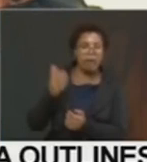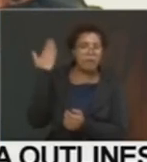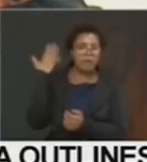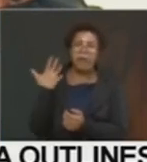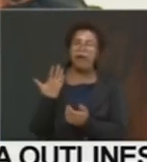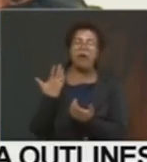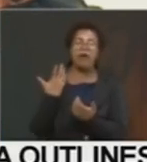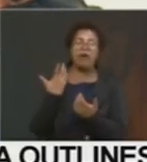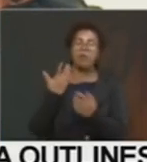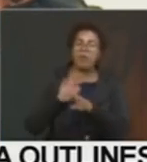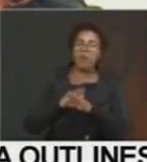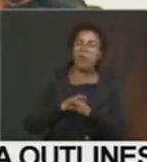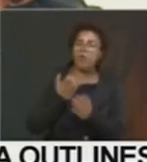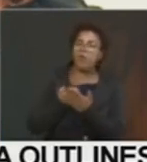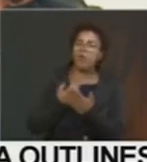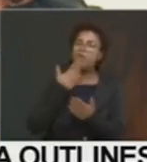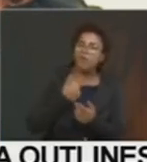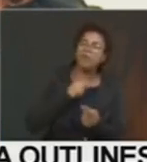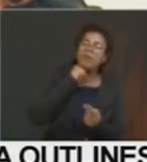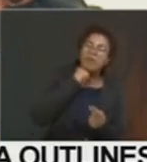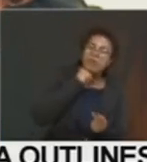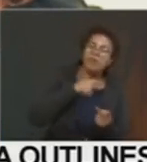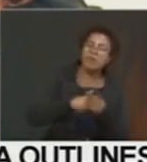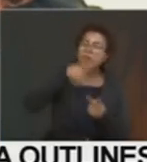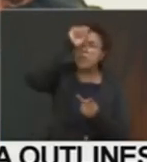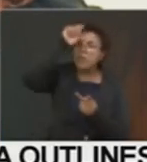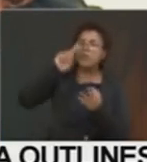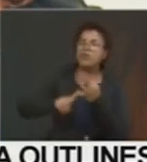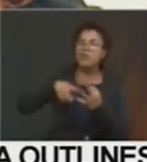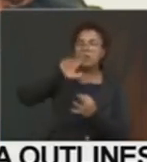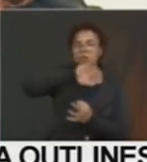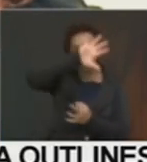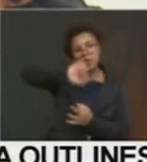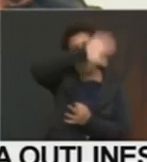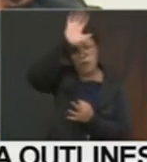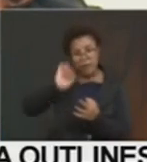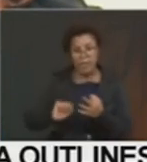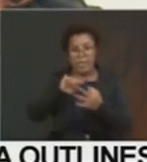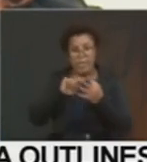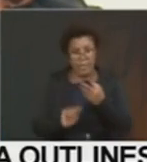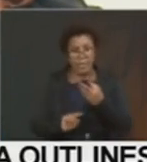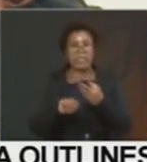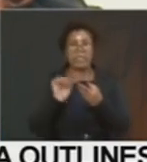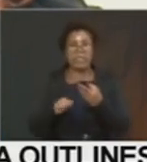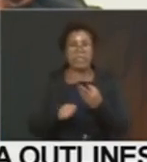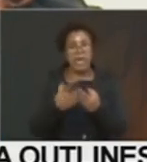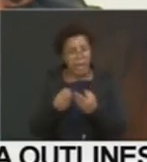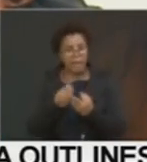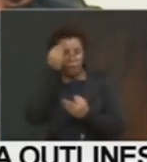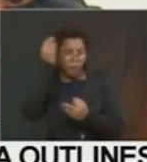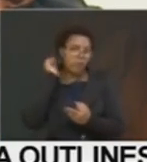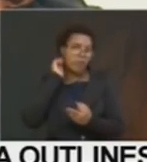which is Nigeria, Egypt, and South Africa, had at the back of that the significant role played by